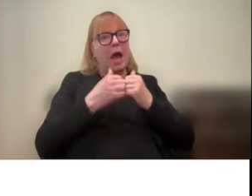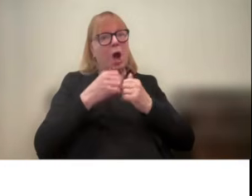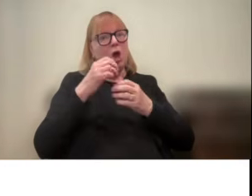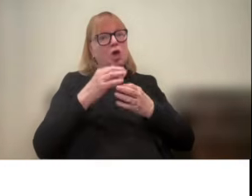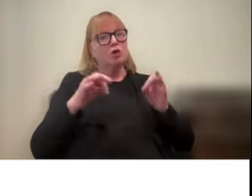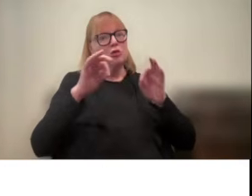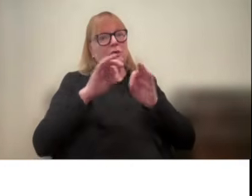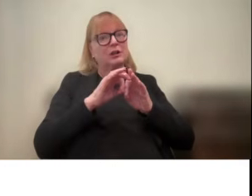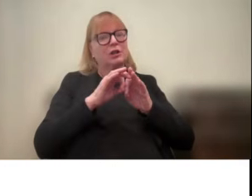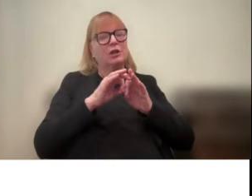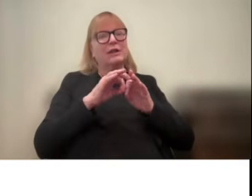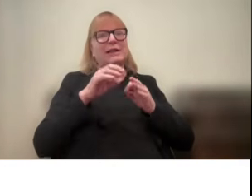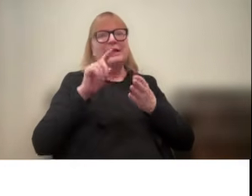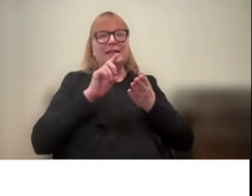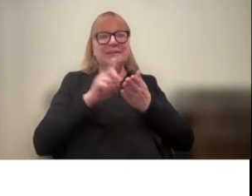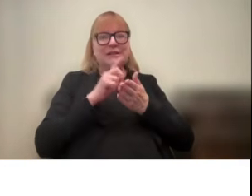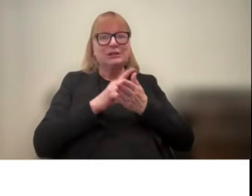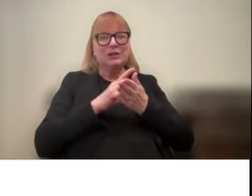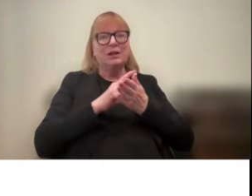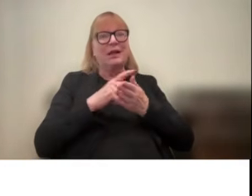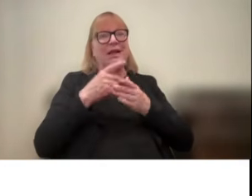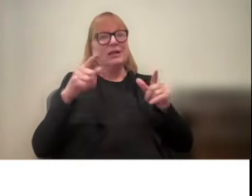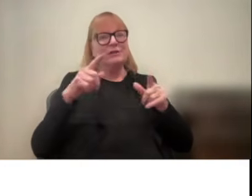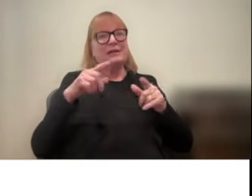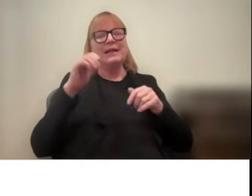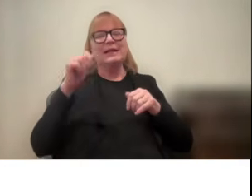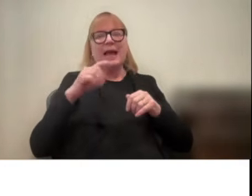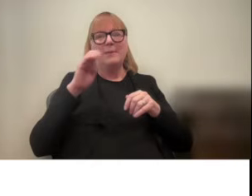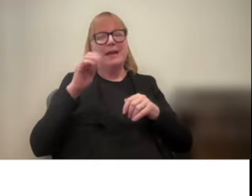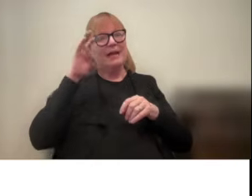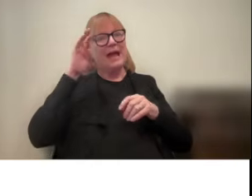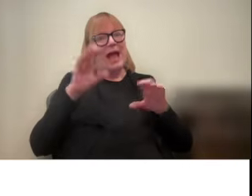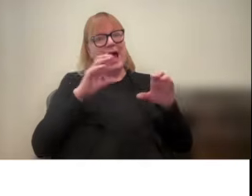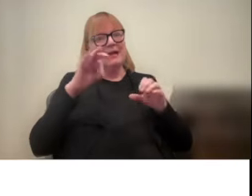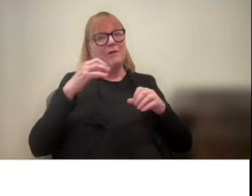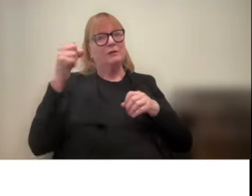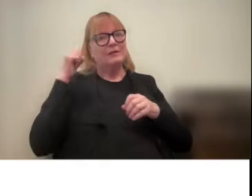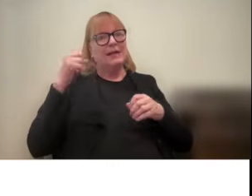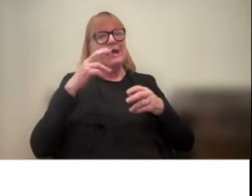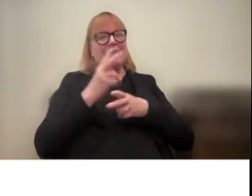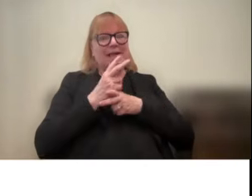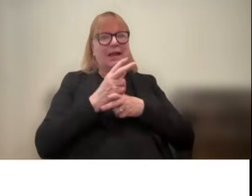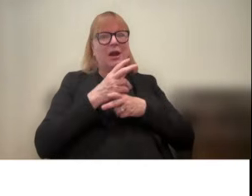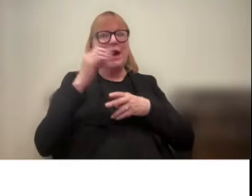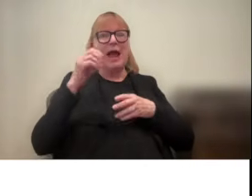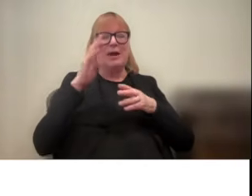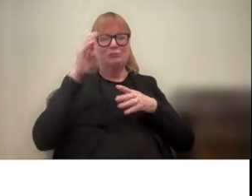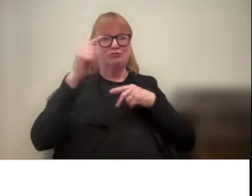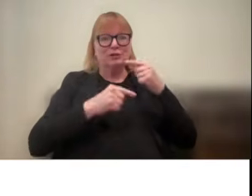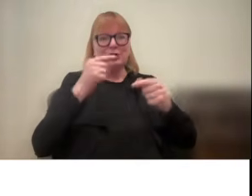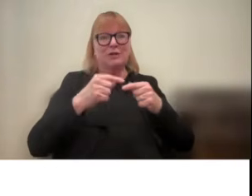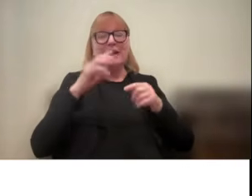critical digital literacy can be an act of resistance, care, and imagination. Their practices embody what it means to